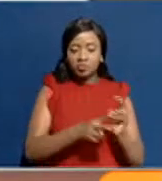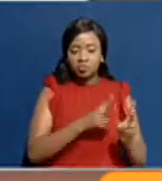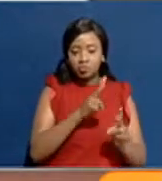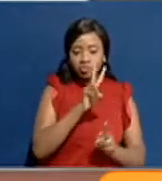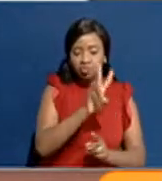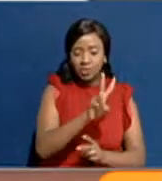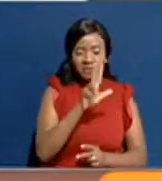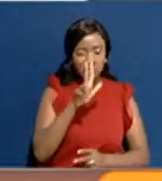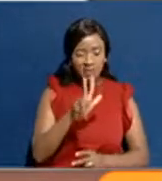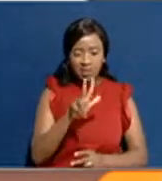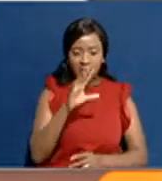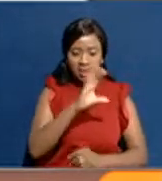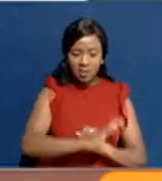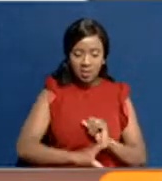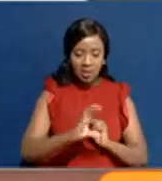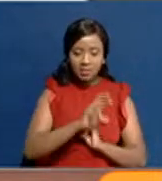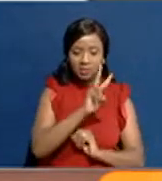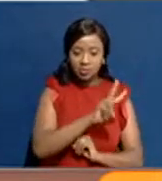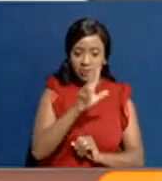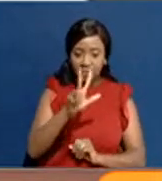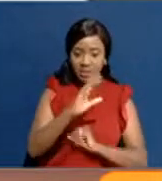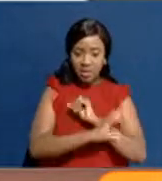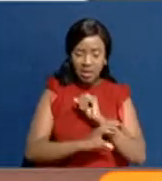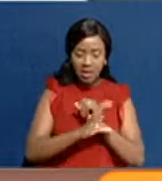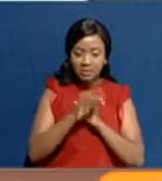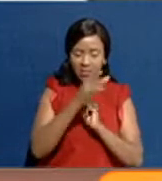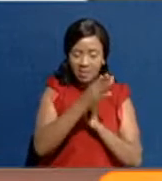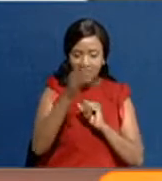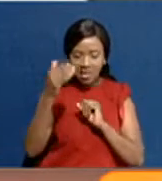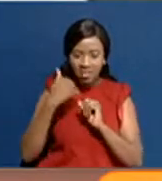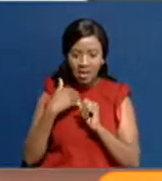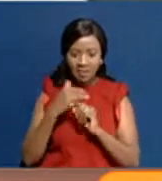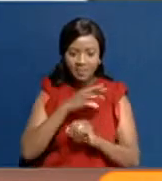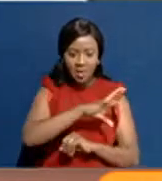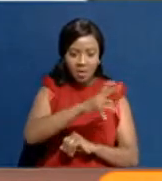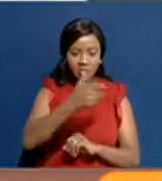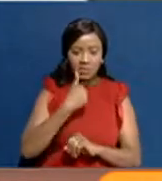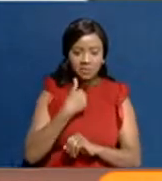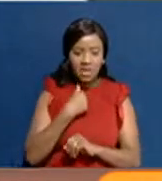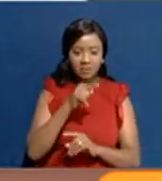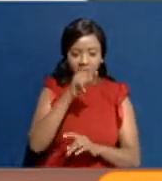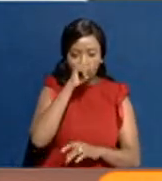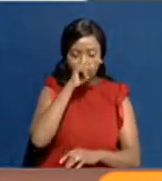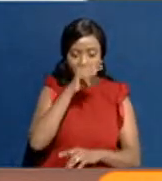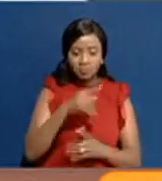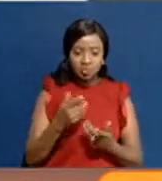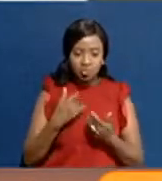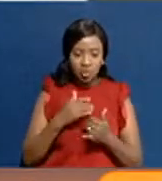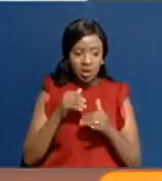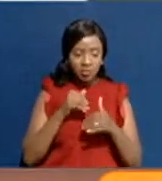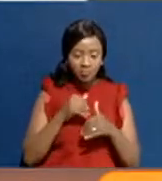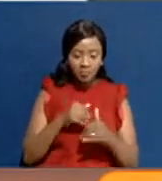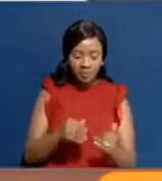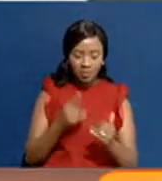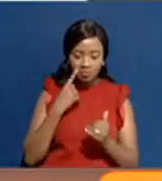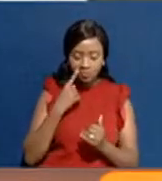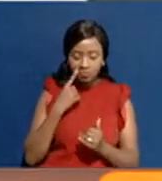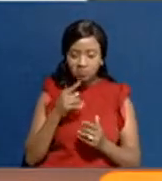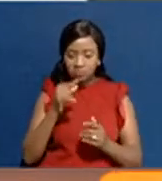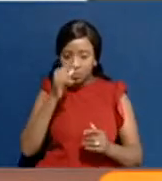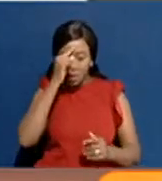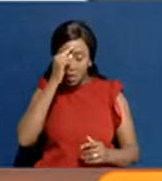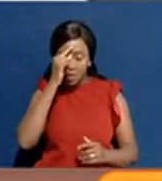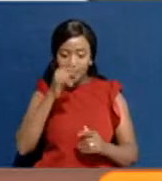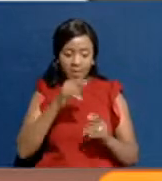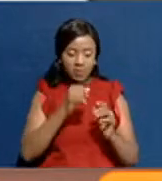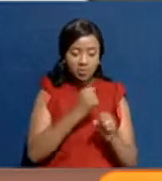are mosquito infested. So you have, of course, the paper trail between KEMSA and the government